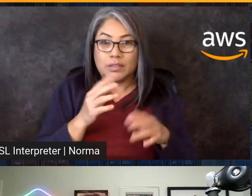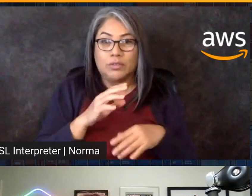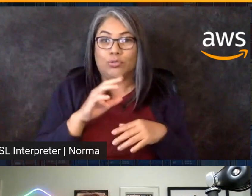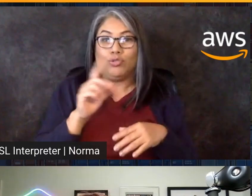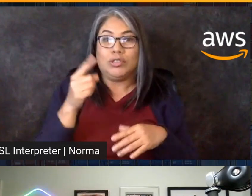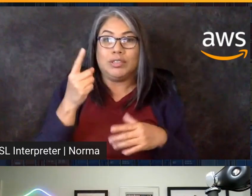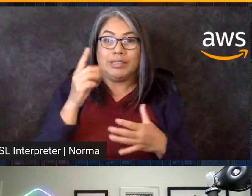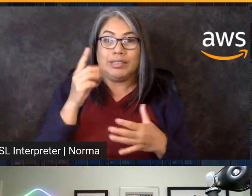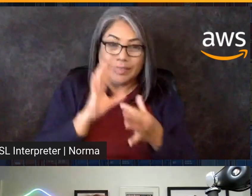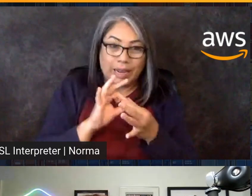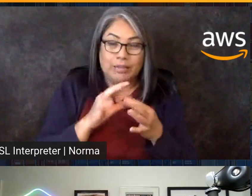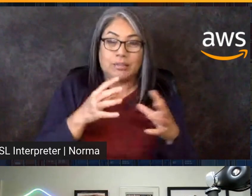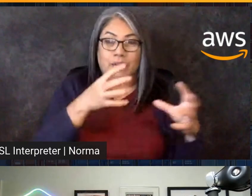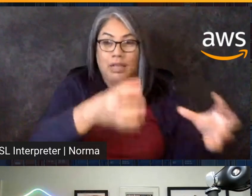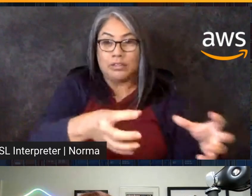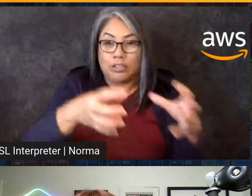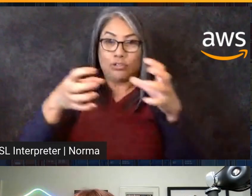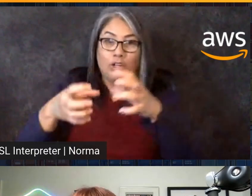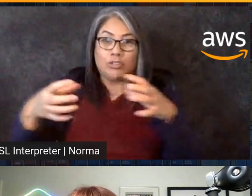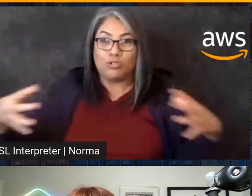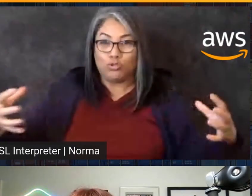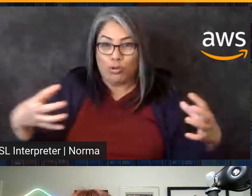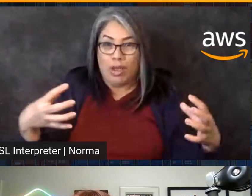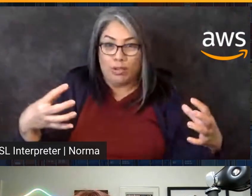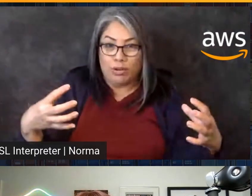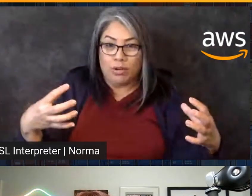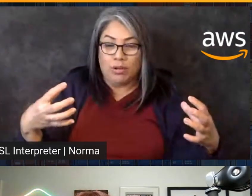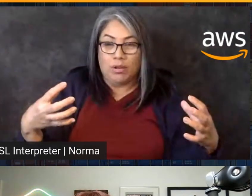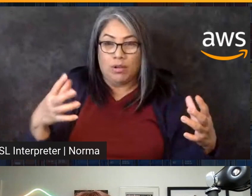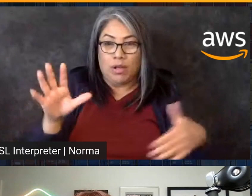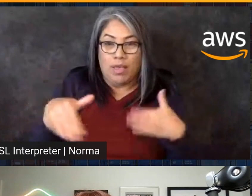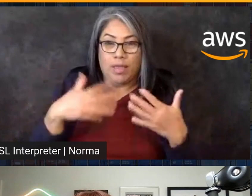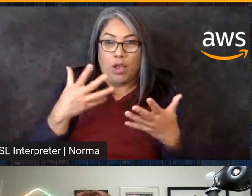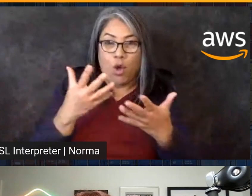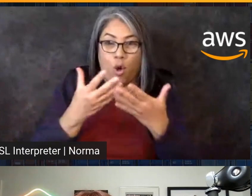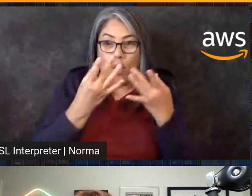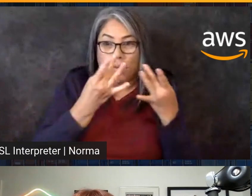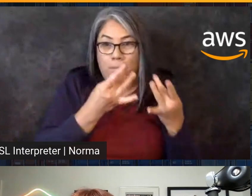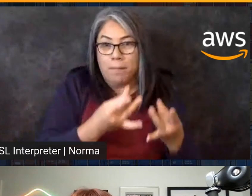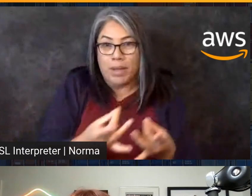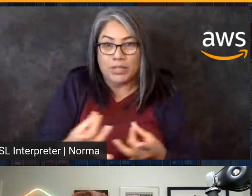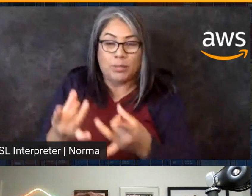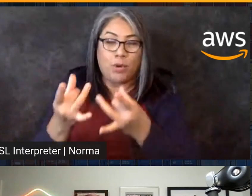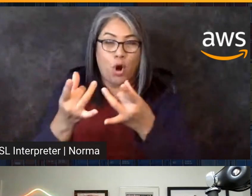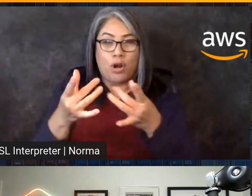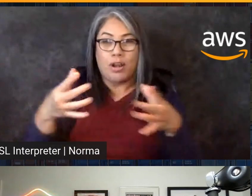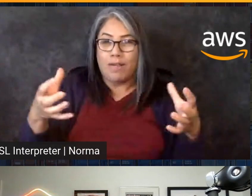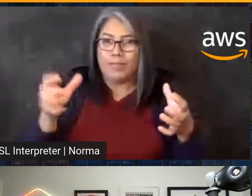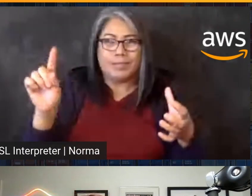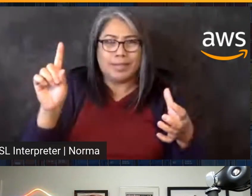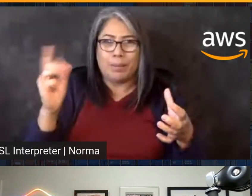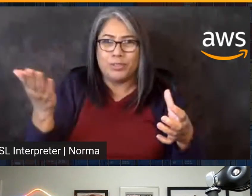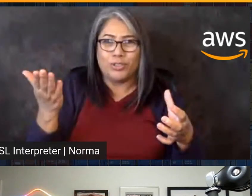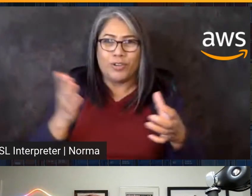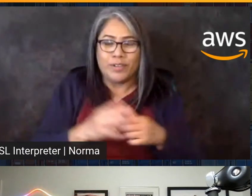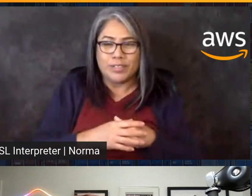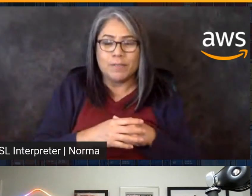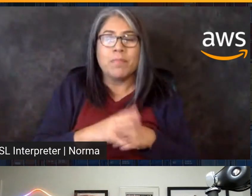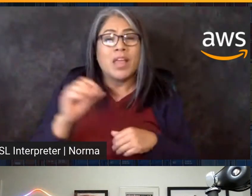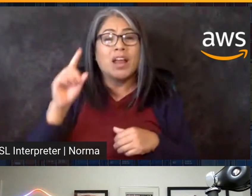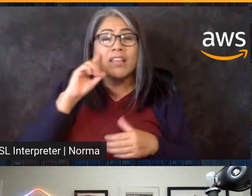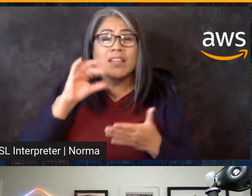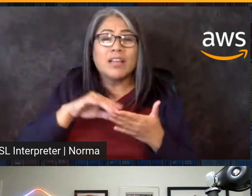clusters together and they are magically part of the same service. Nice. And I think that's